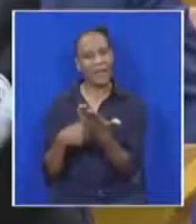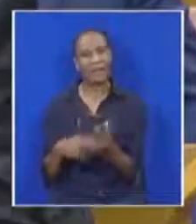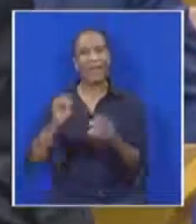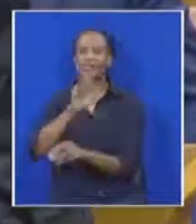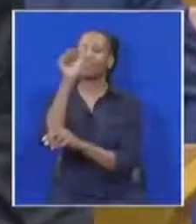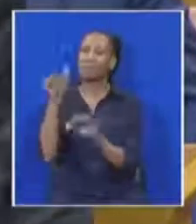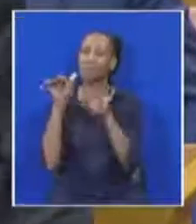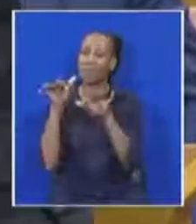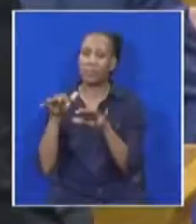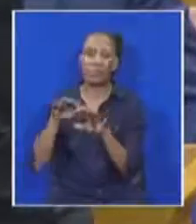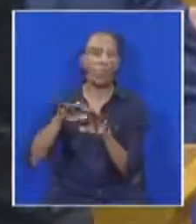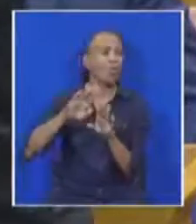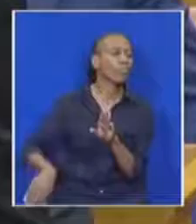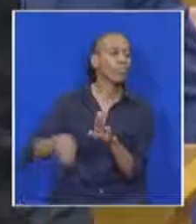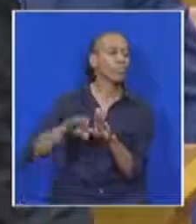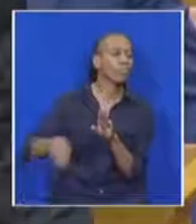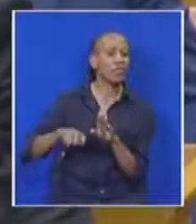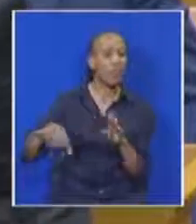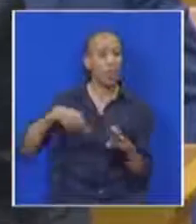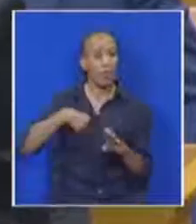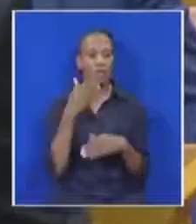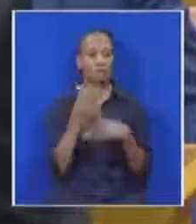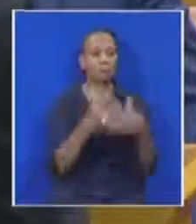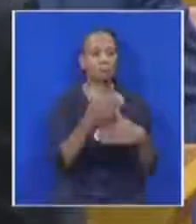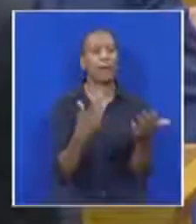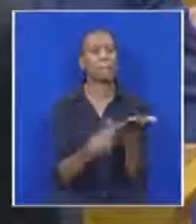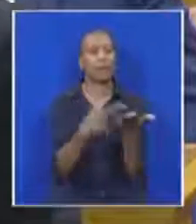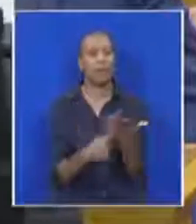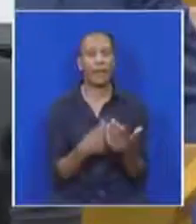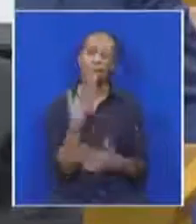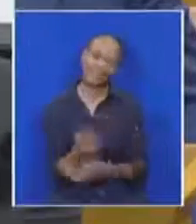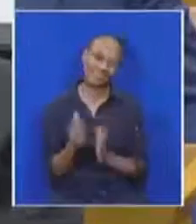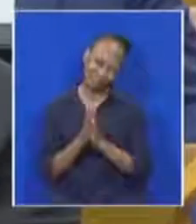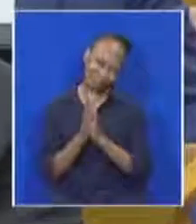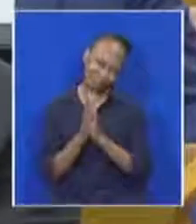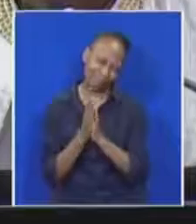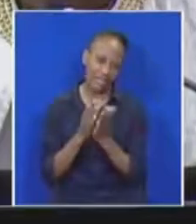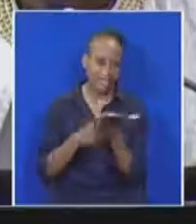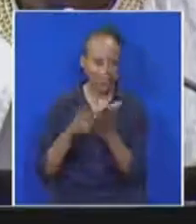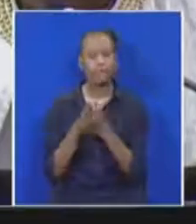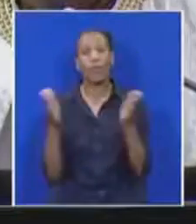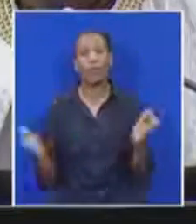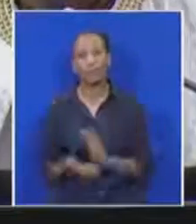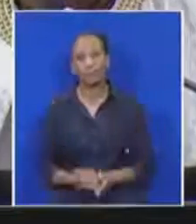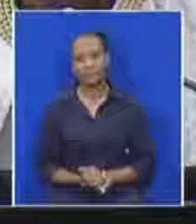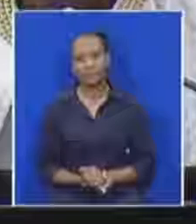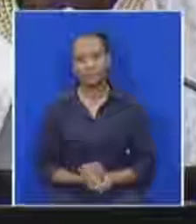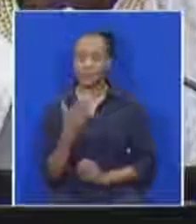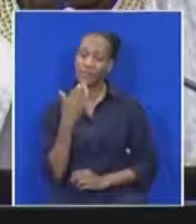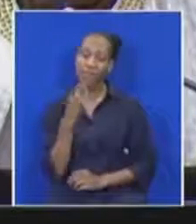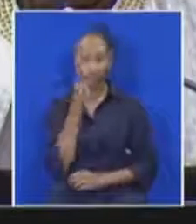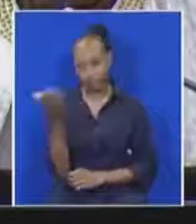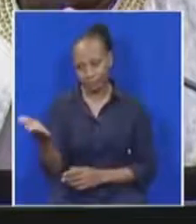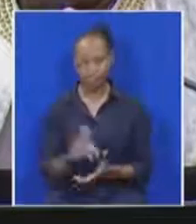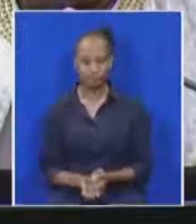Africans who are left behind while we have this discussion? Can I request that we debate that, please? Thank you, sir. On a point